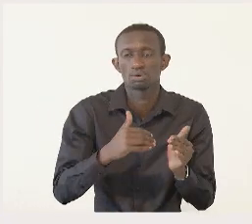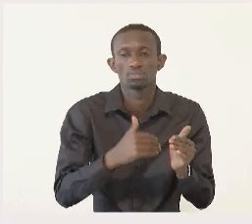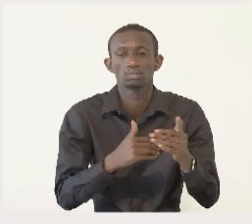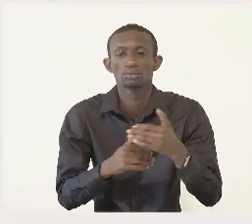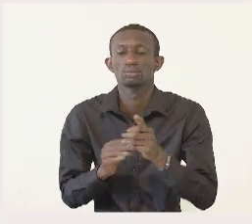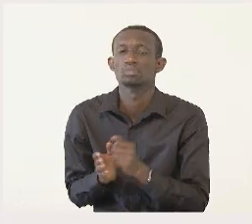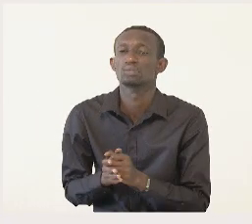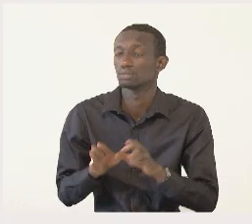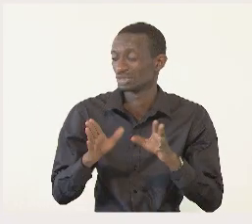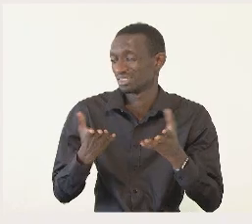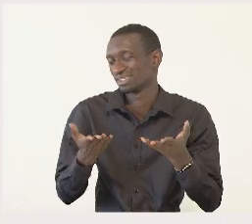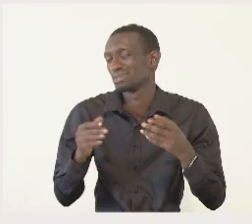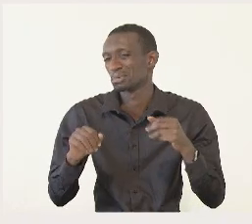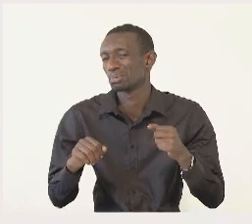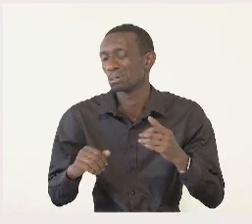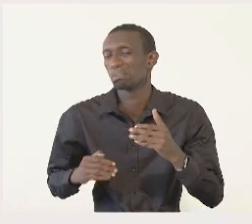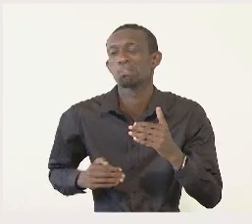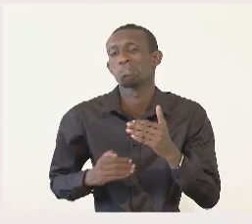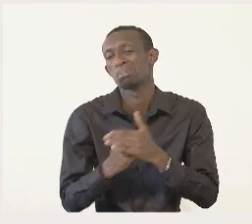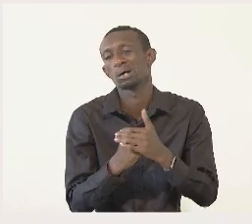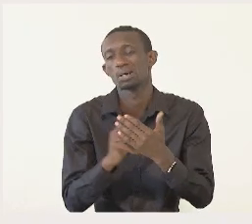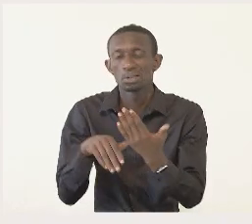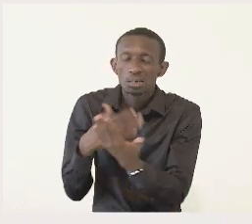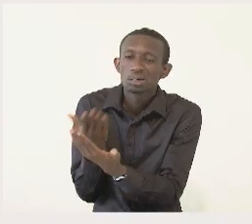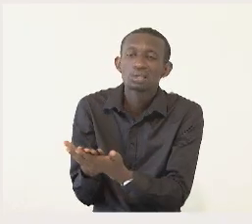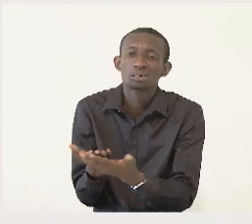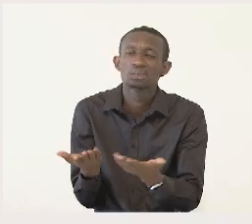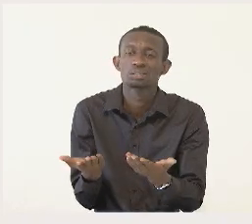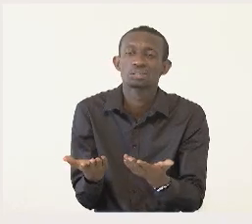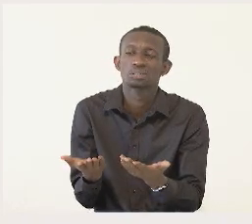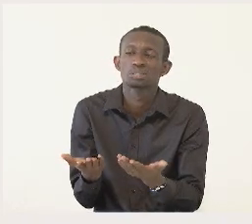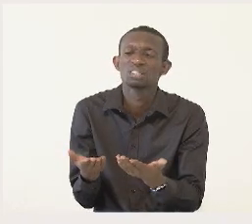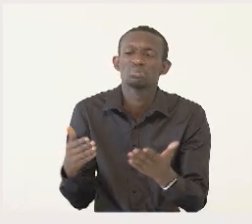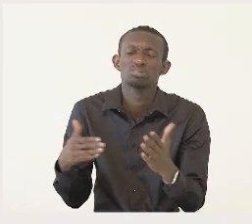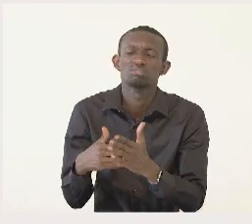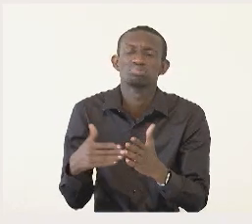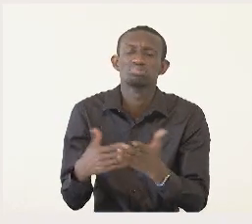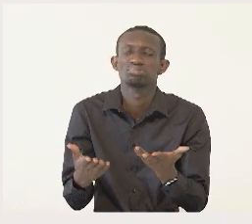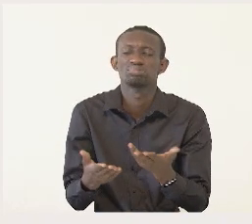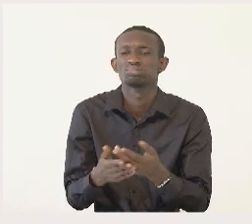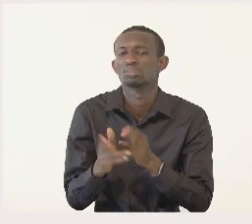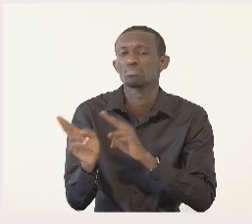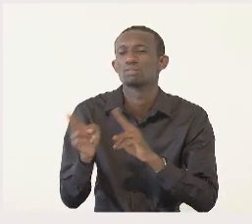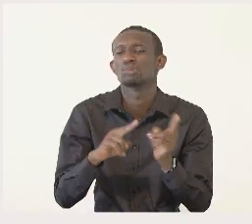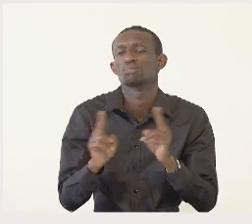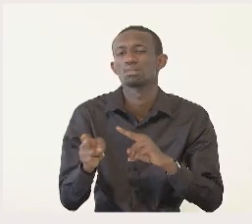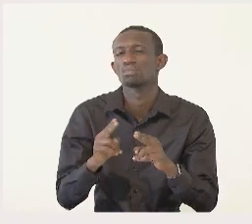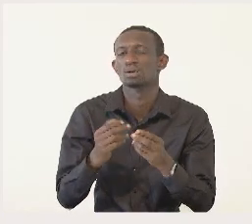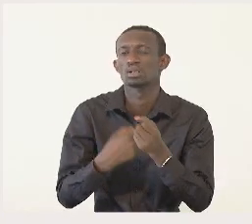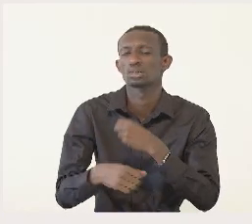they can reach a very high concentration, which can affect normal cell functioning. Let me just give an